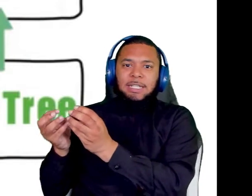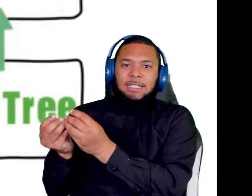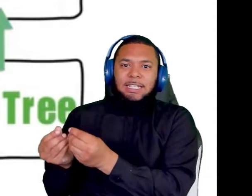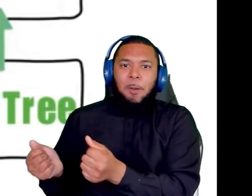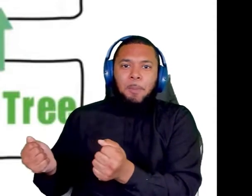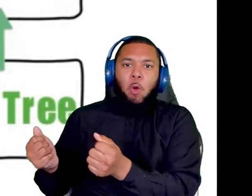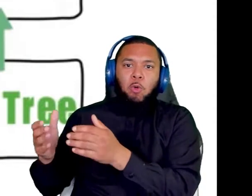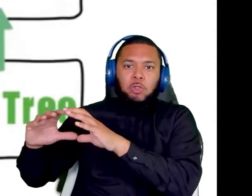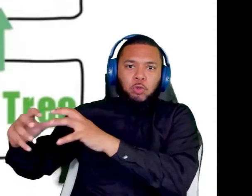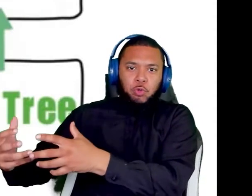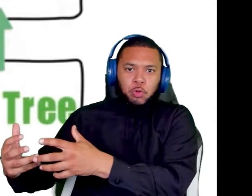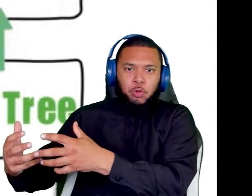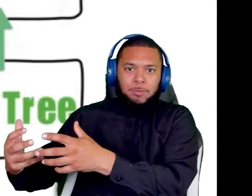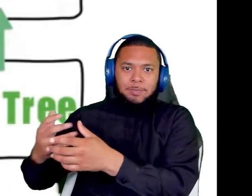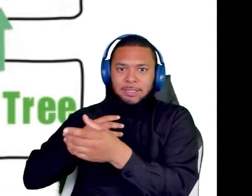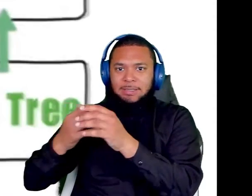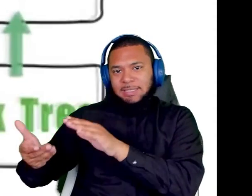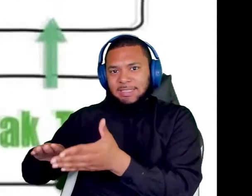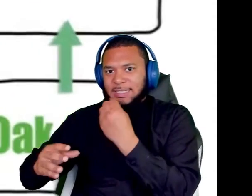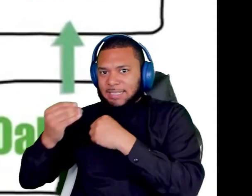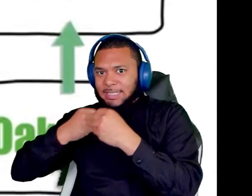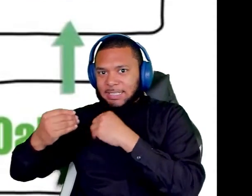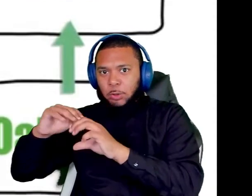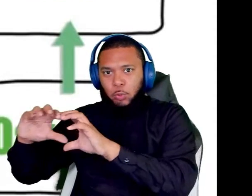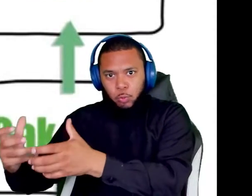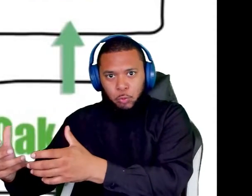really any of this could go to the decomposers as well.